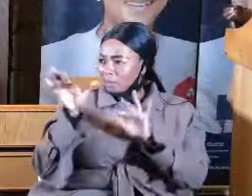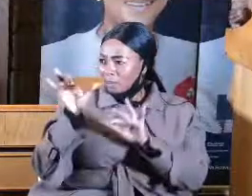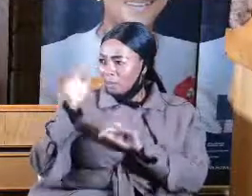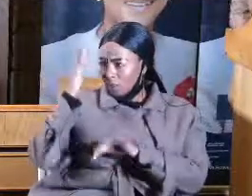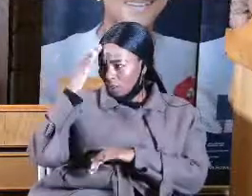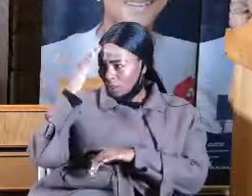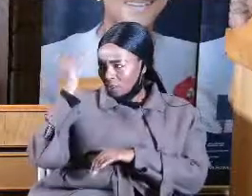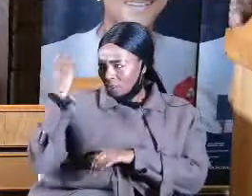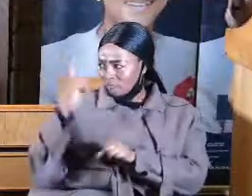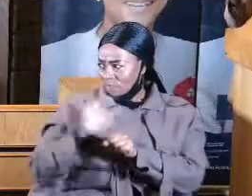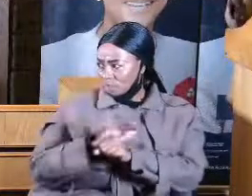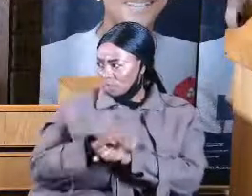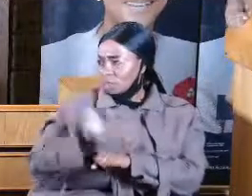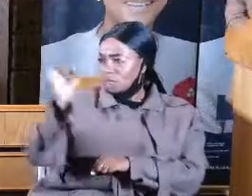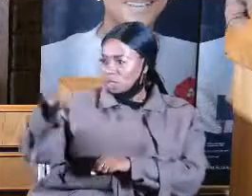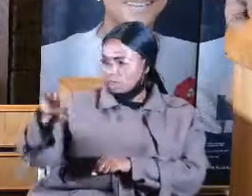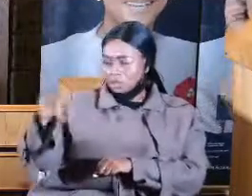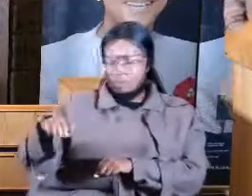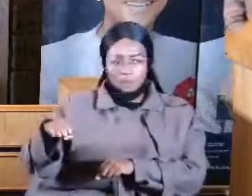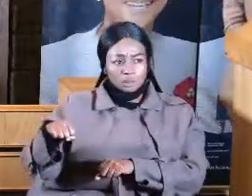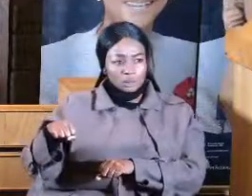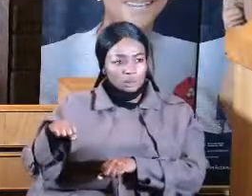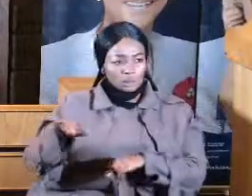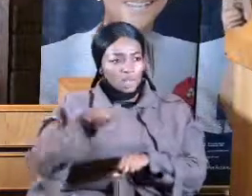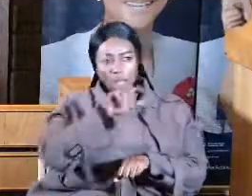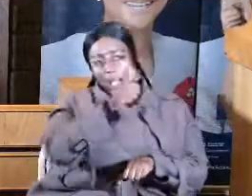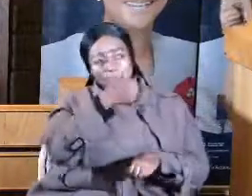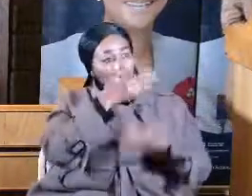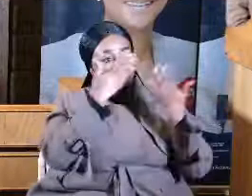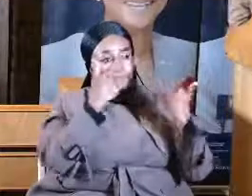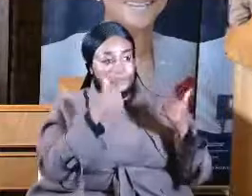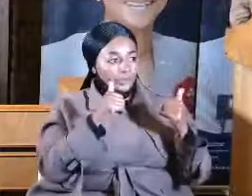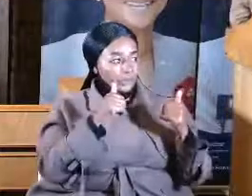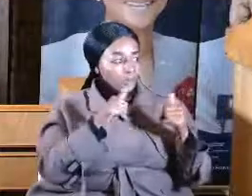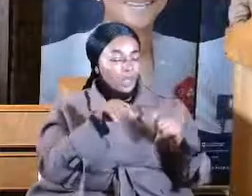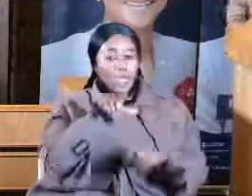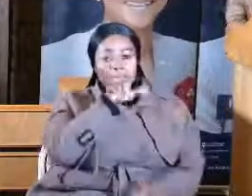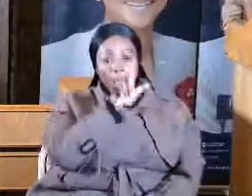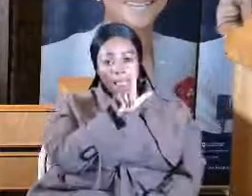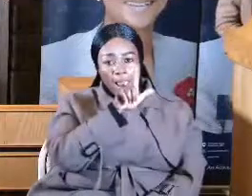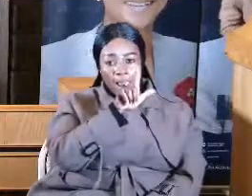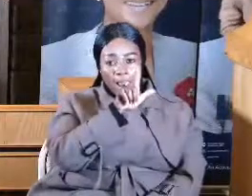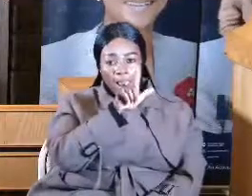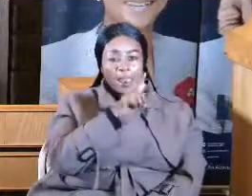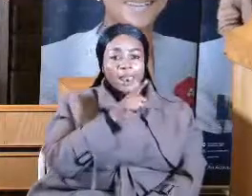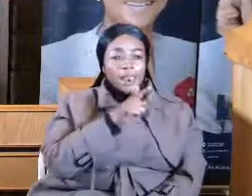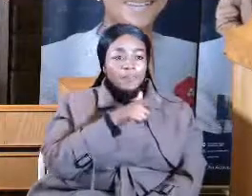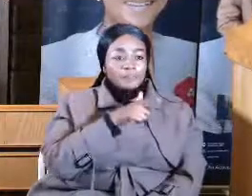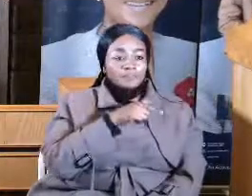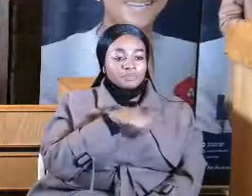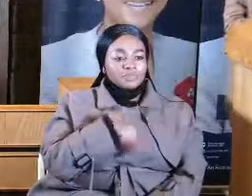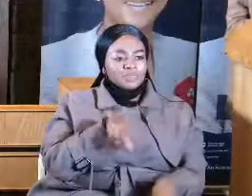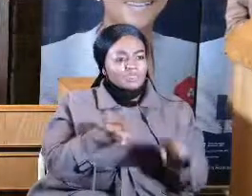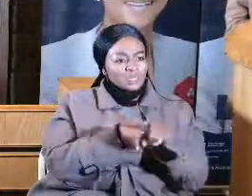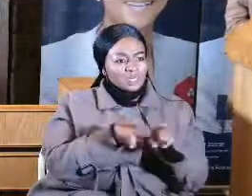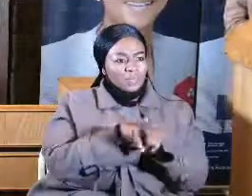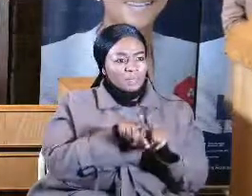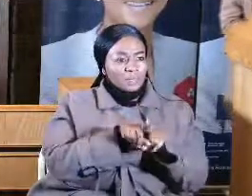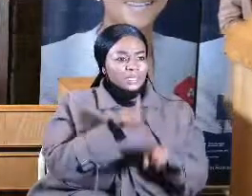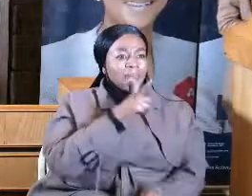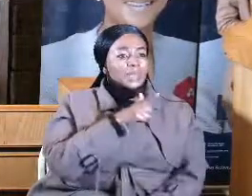of. Please, okay. All right. L stands for lesbian. This is a